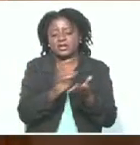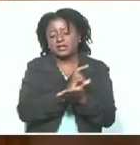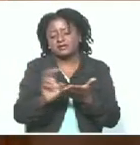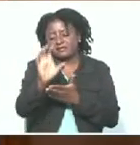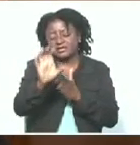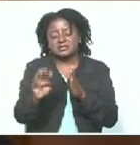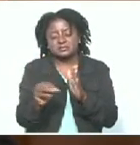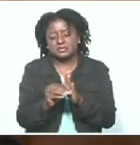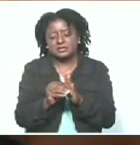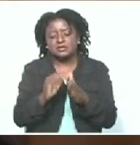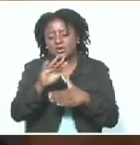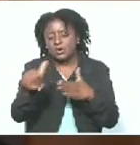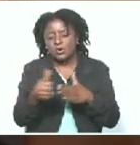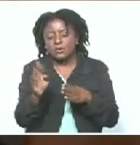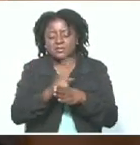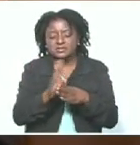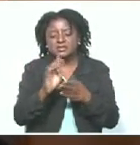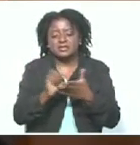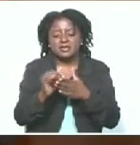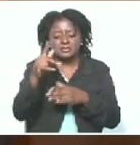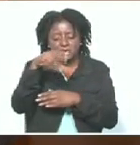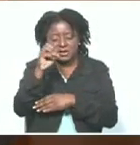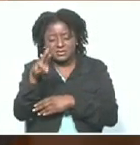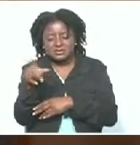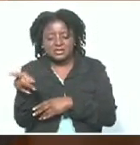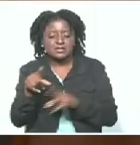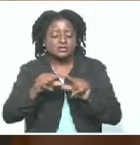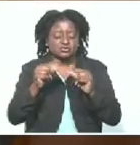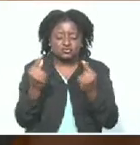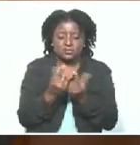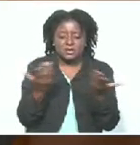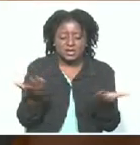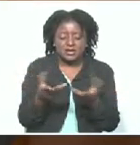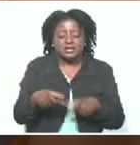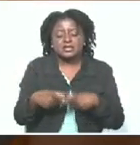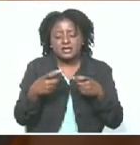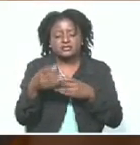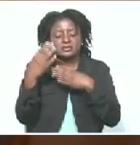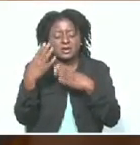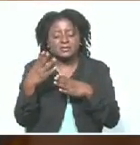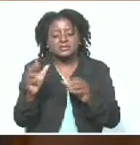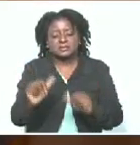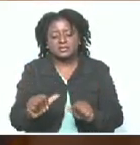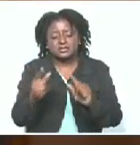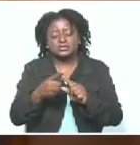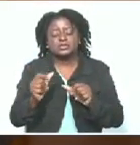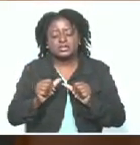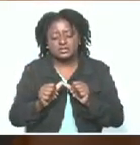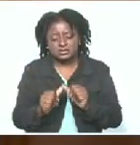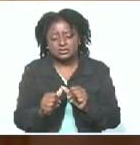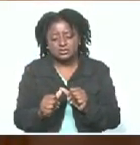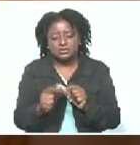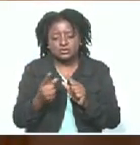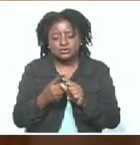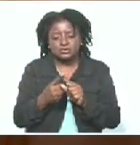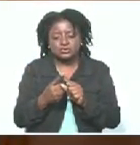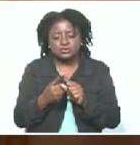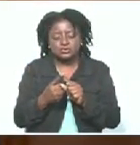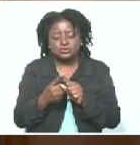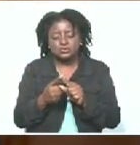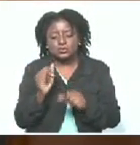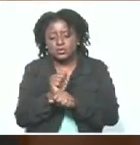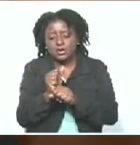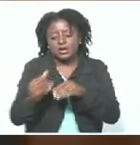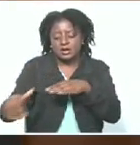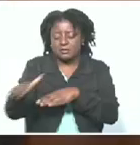whole business that the Prime Minister and delegation is here gives us as the Bahamas the ability to continue to punch above our weight. Small little